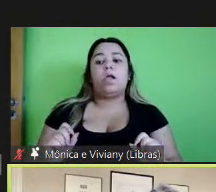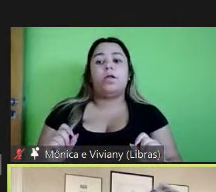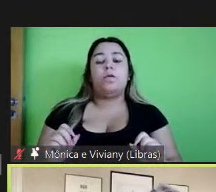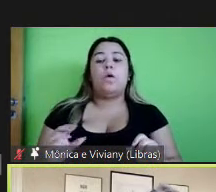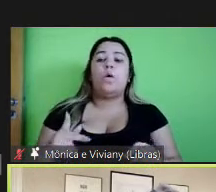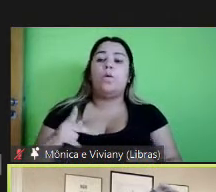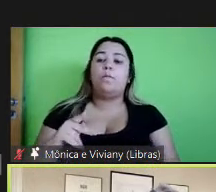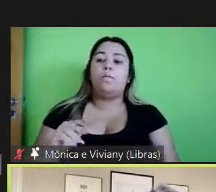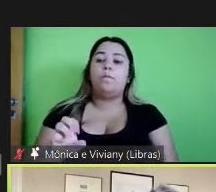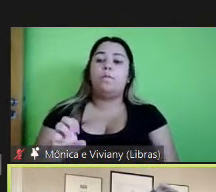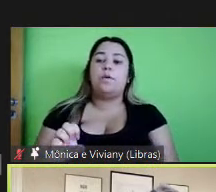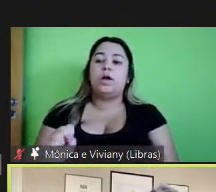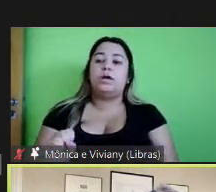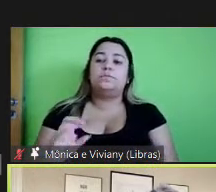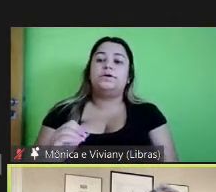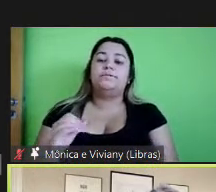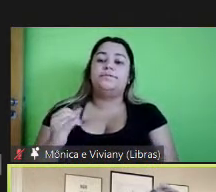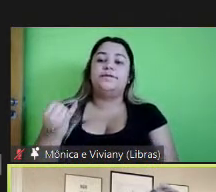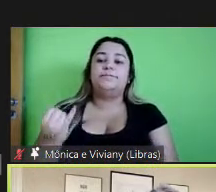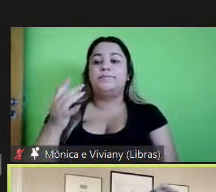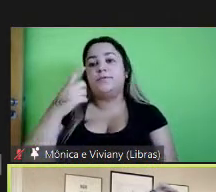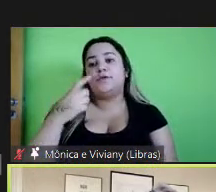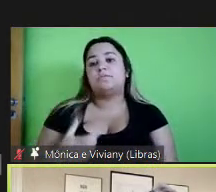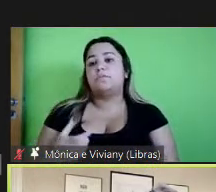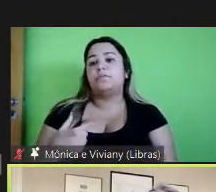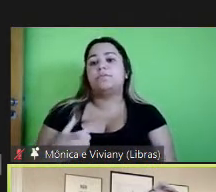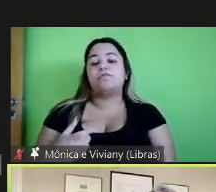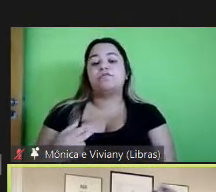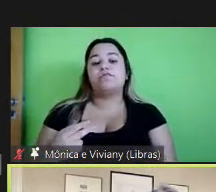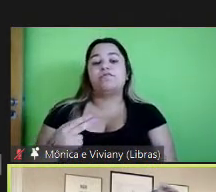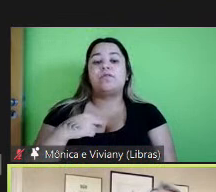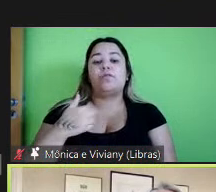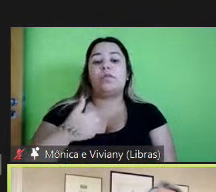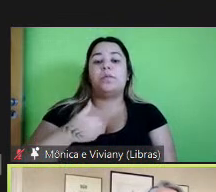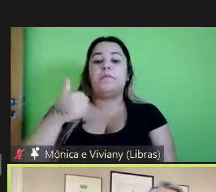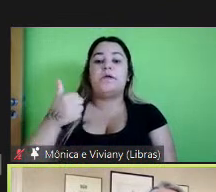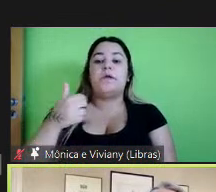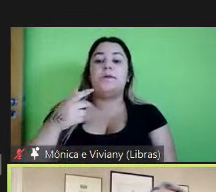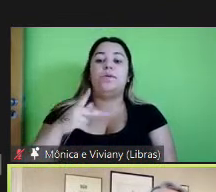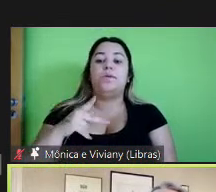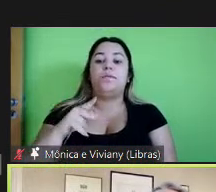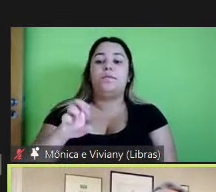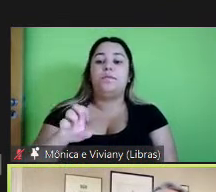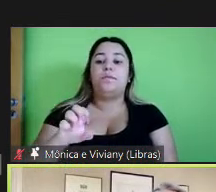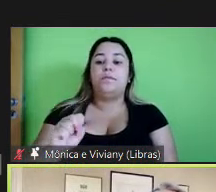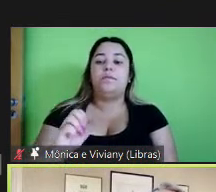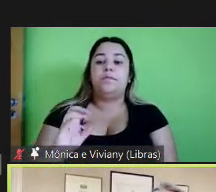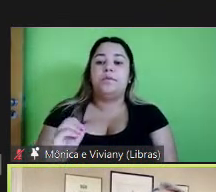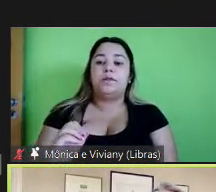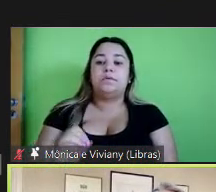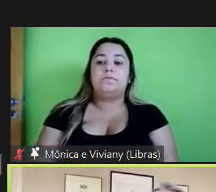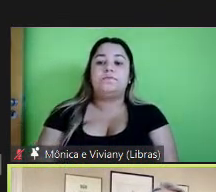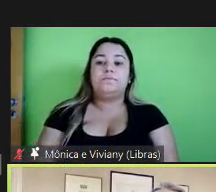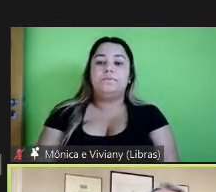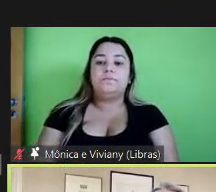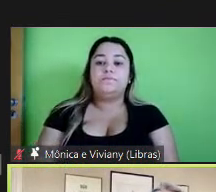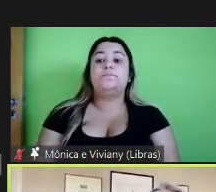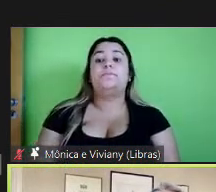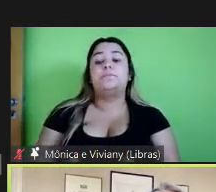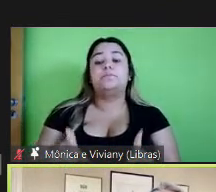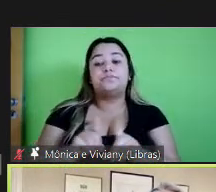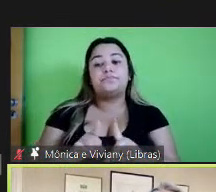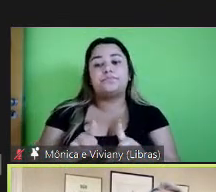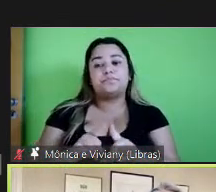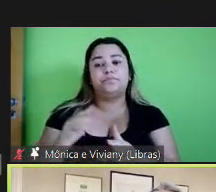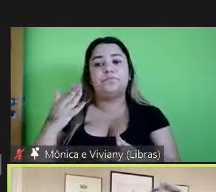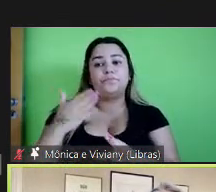rather setting realistic targets that help a patient best approximate their ideal weight and sustain it while enjoying the benefits of